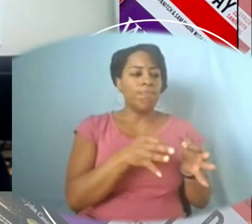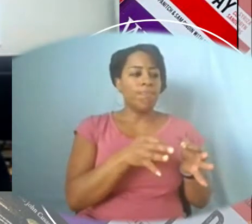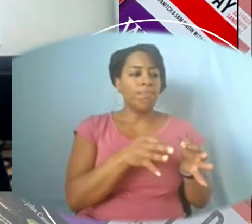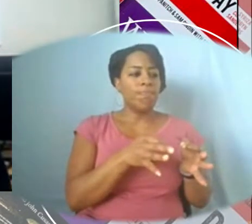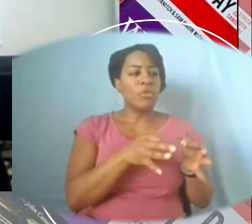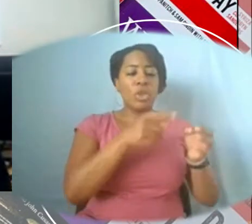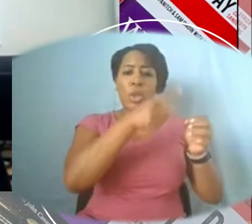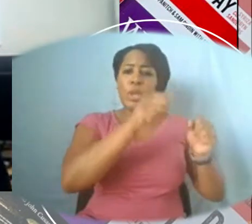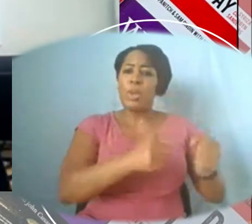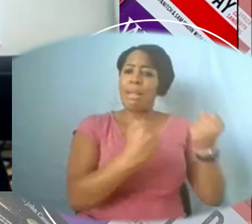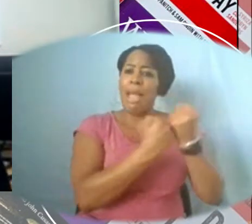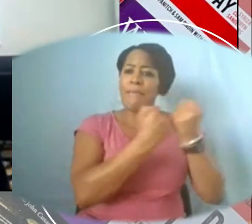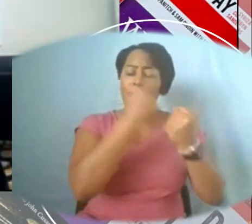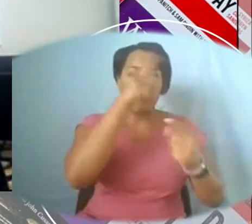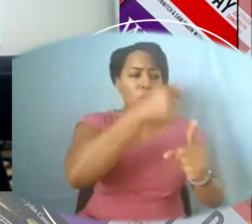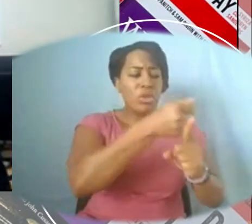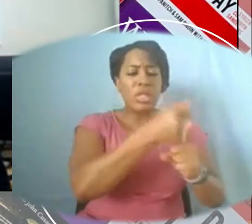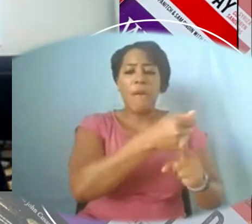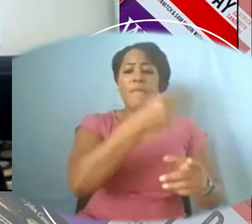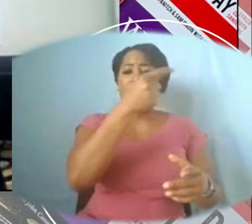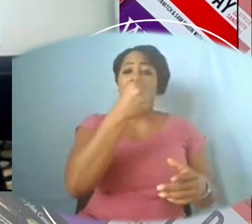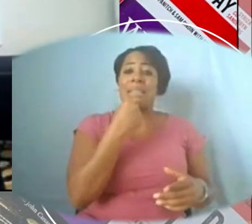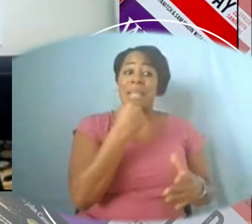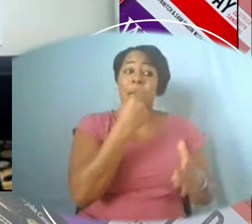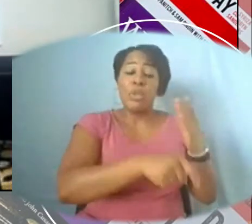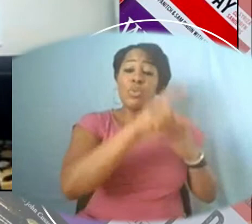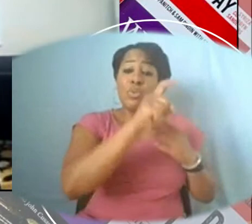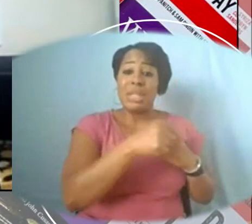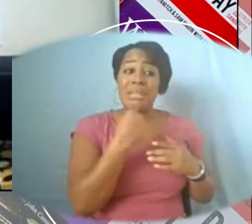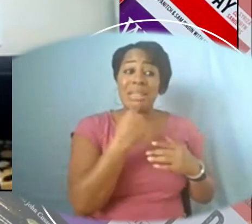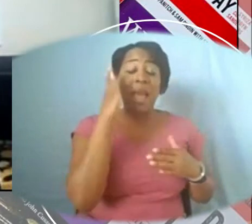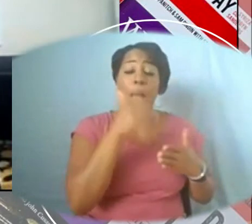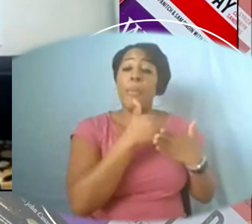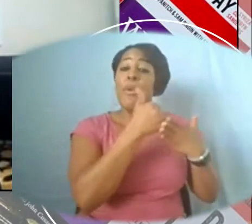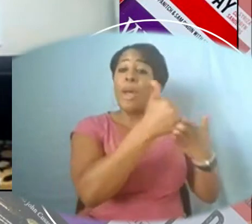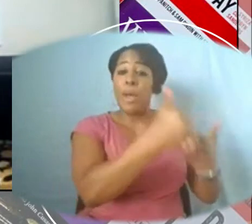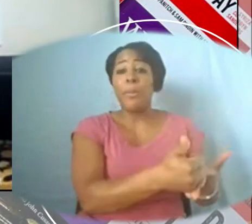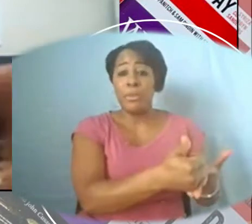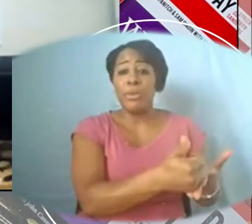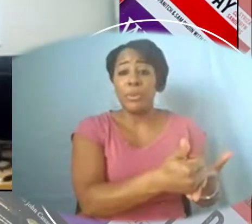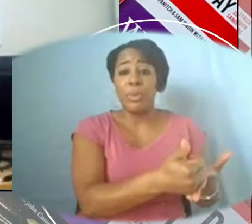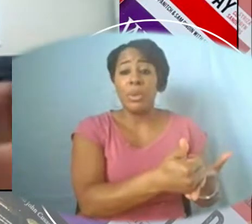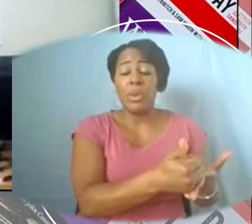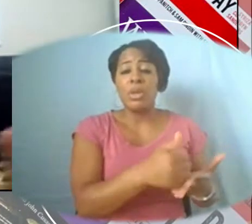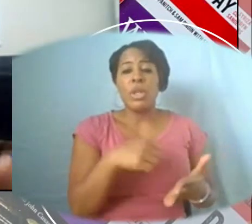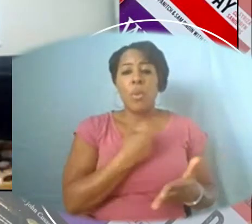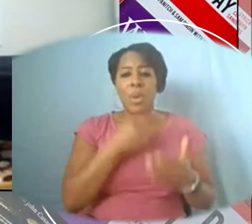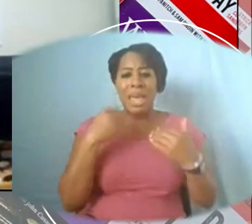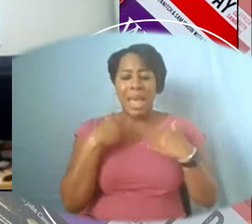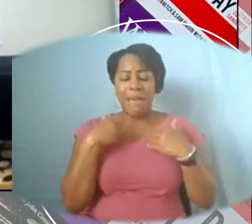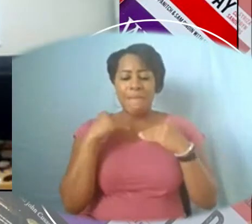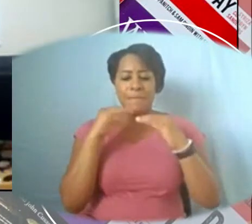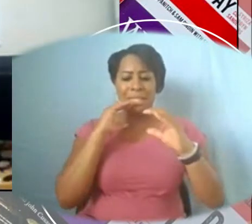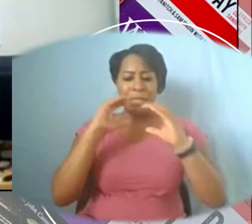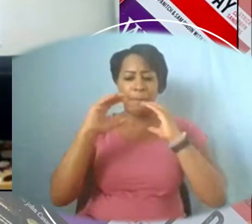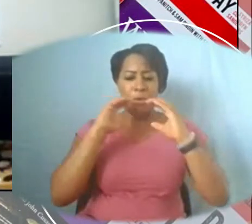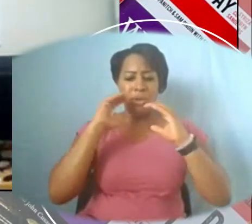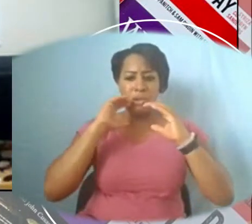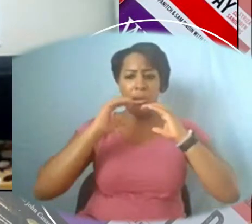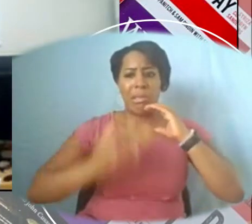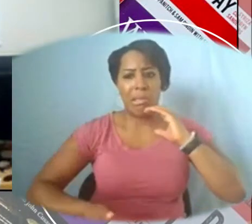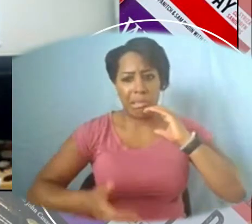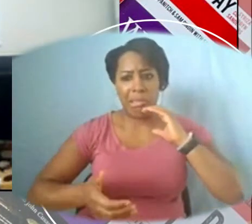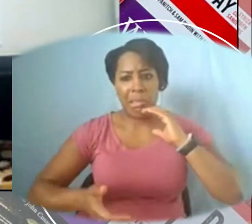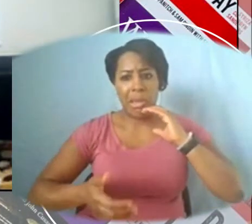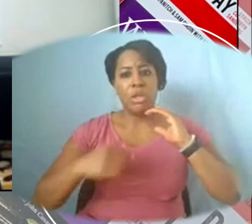yourself and say the things that you need to say will go a long way in getting the help that's needed. So we have this communication gap, and we have all of